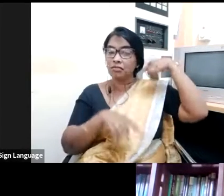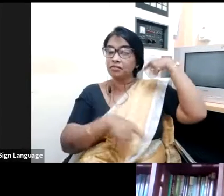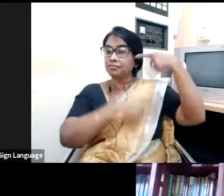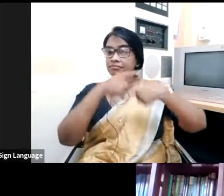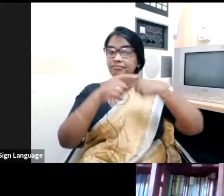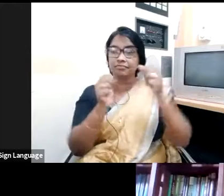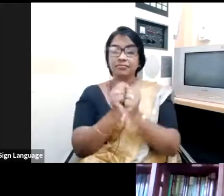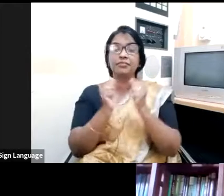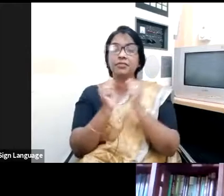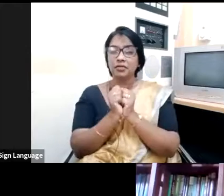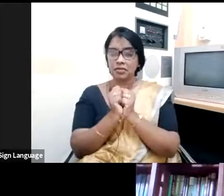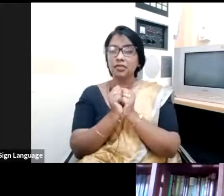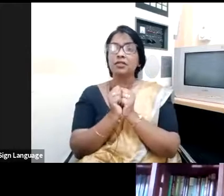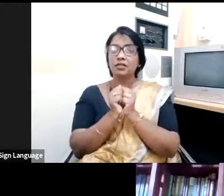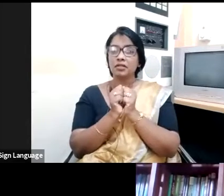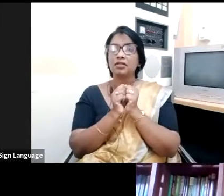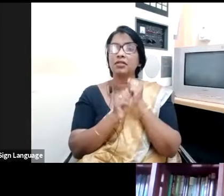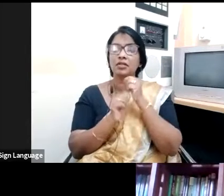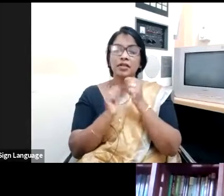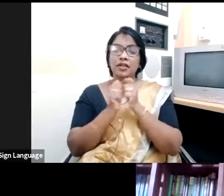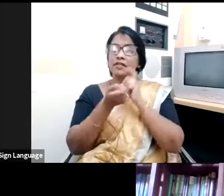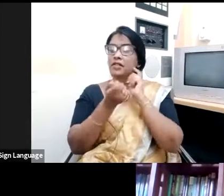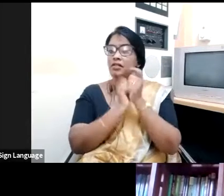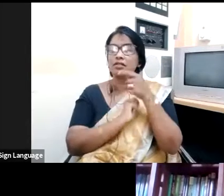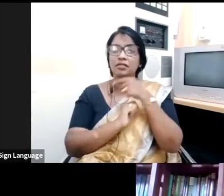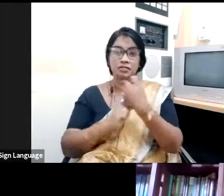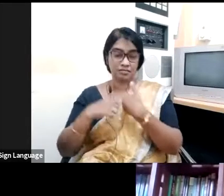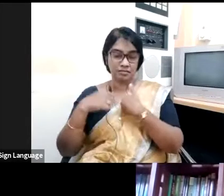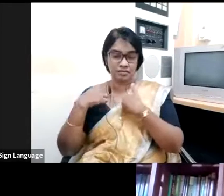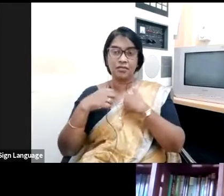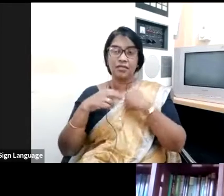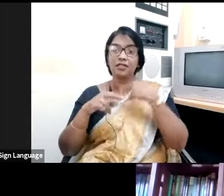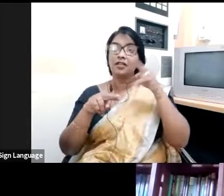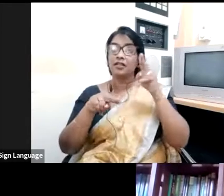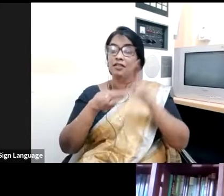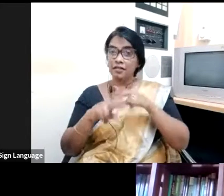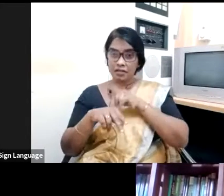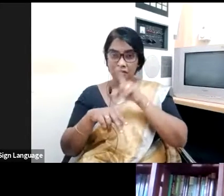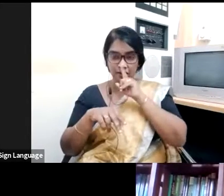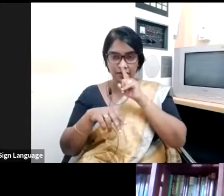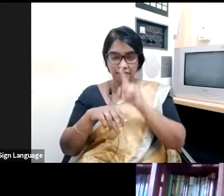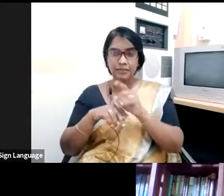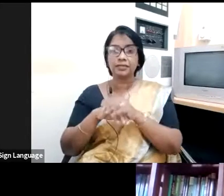As my colleague who mentioned, we are in a very